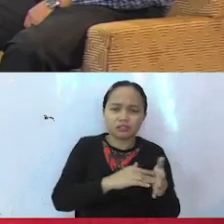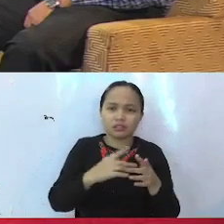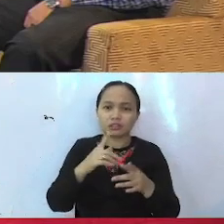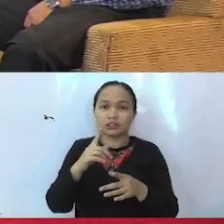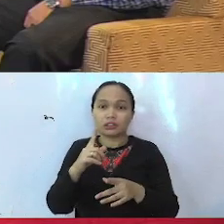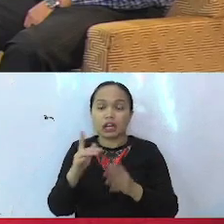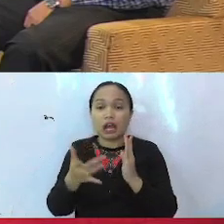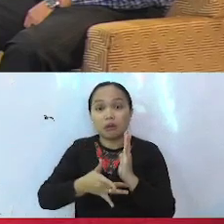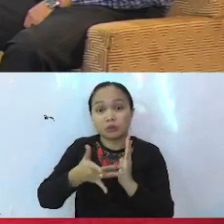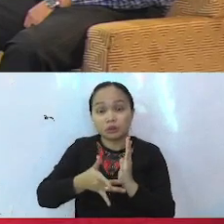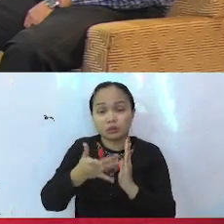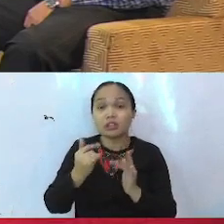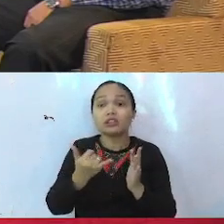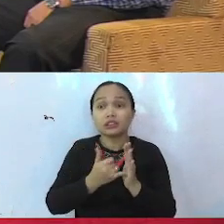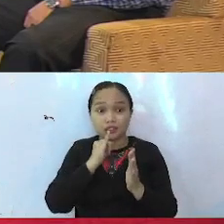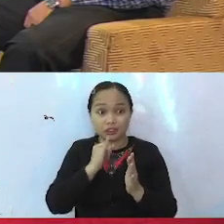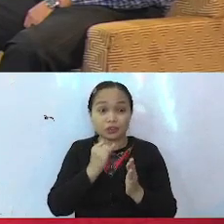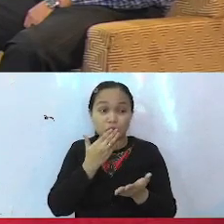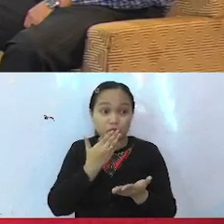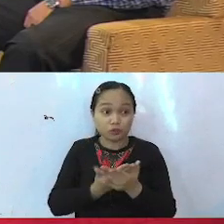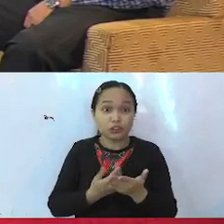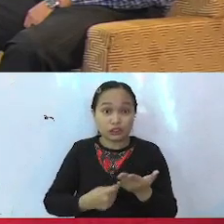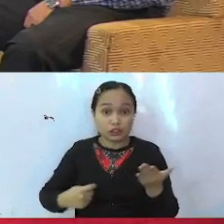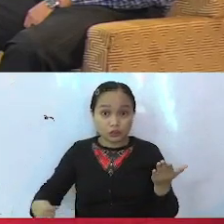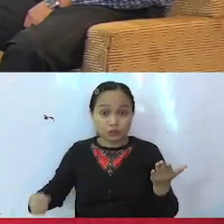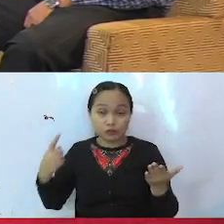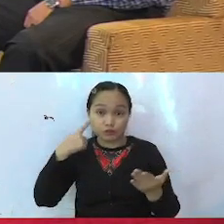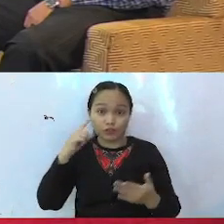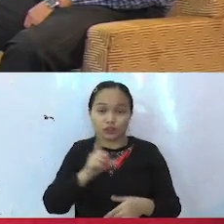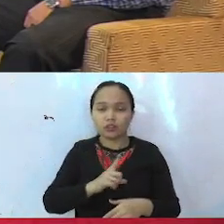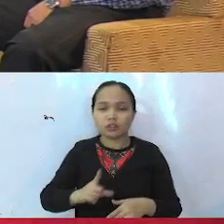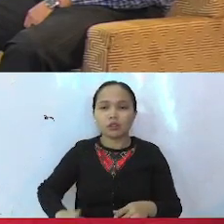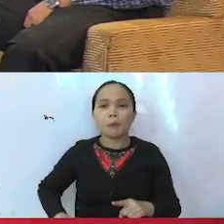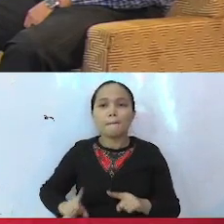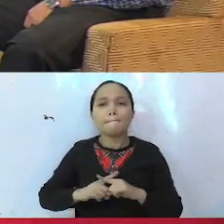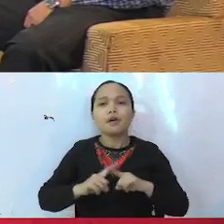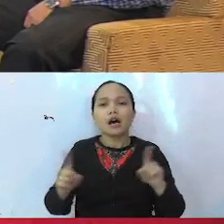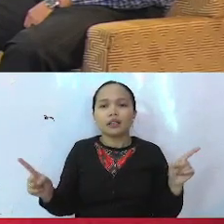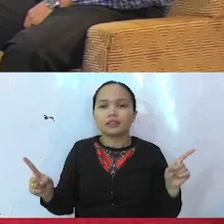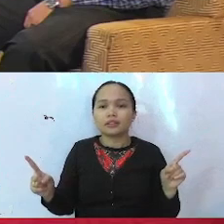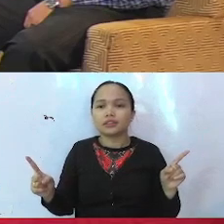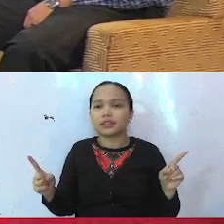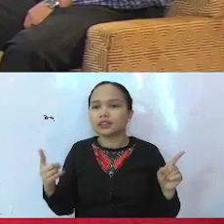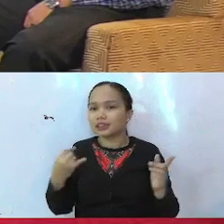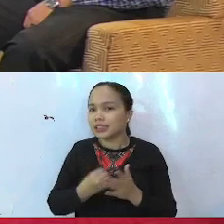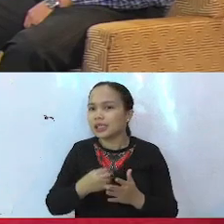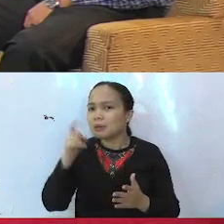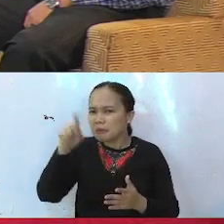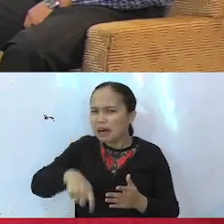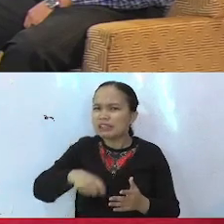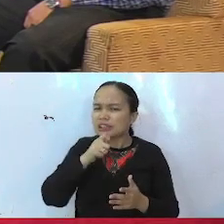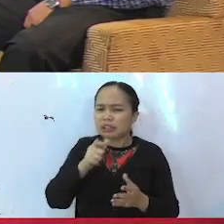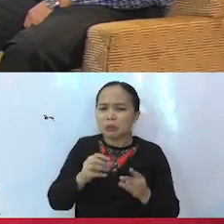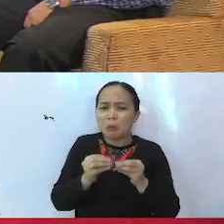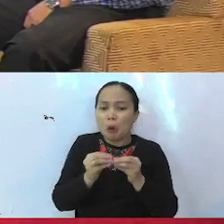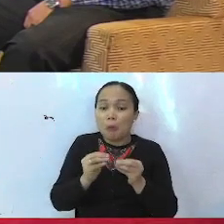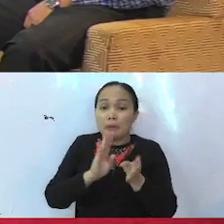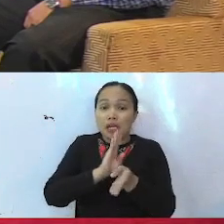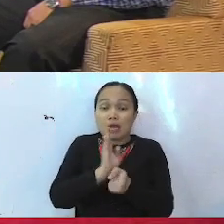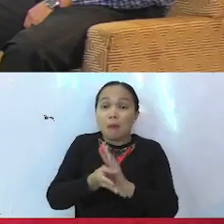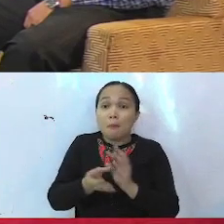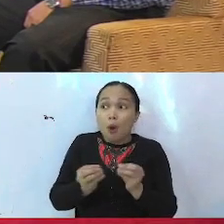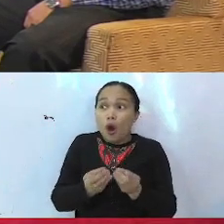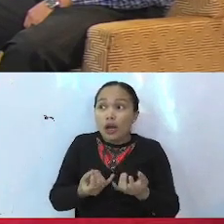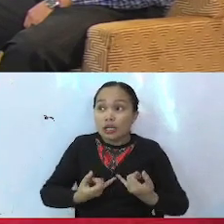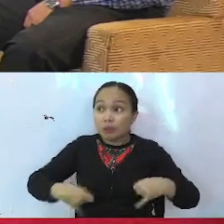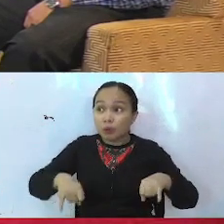for the Lord Jesus. Yes, sir. Yes, sir. Okay? But there, it shouldn't outweigh the Bible.